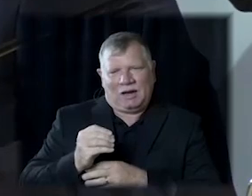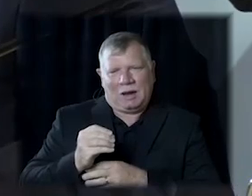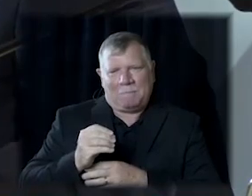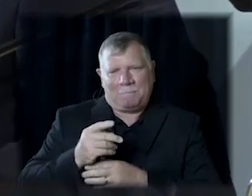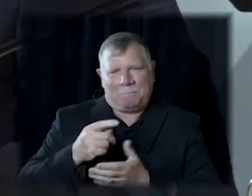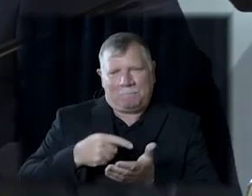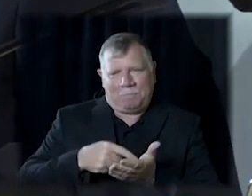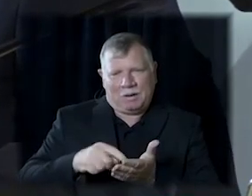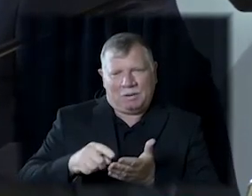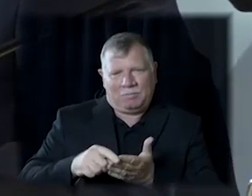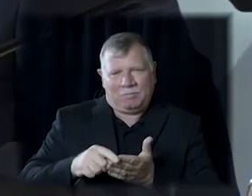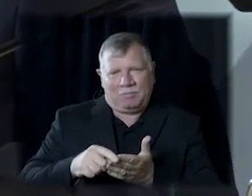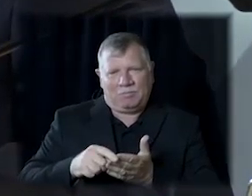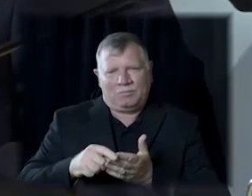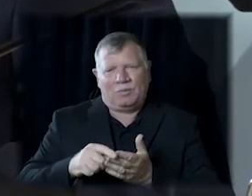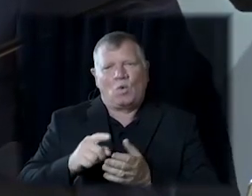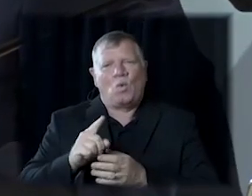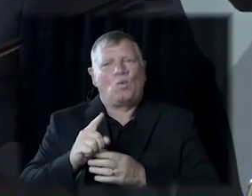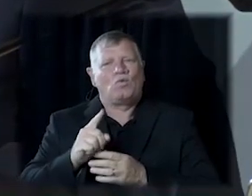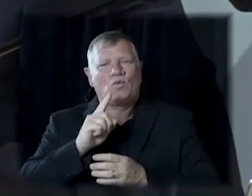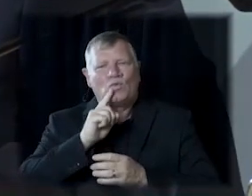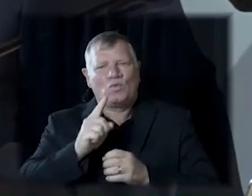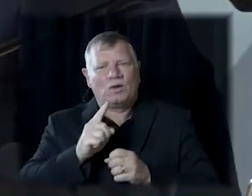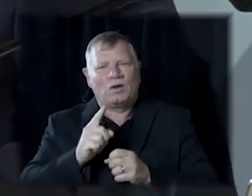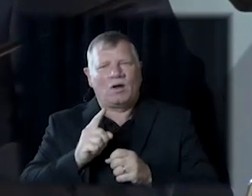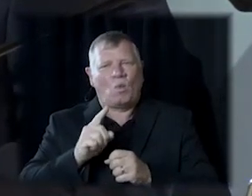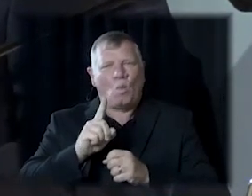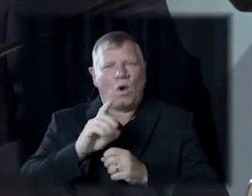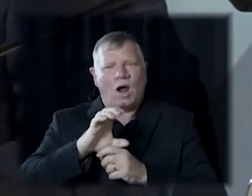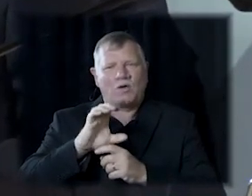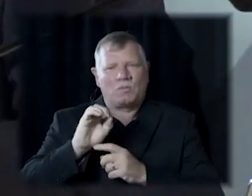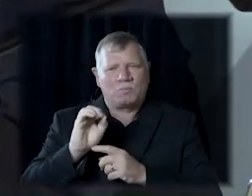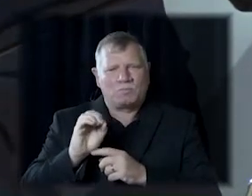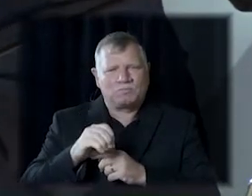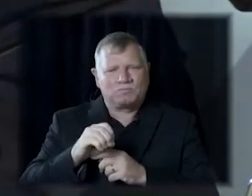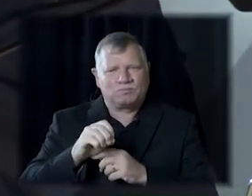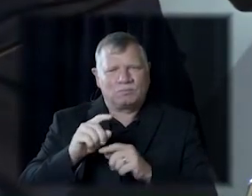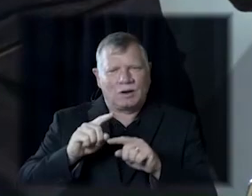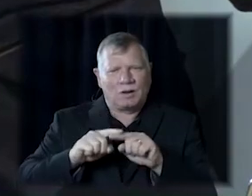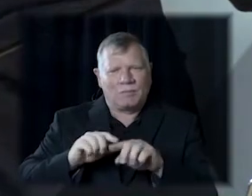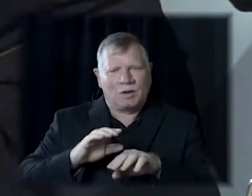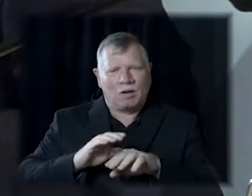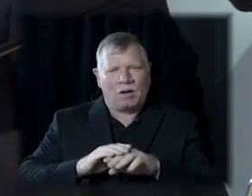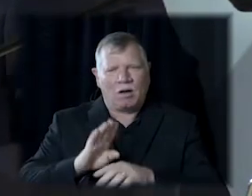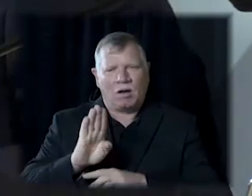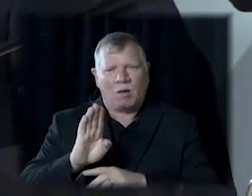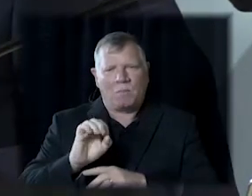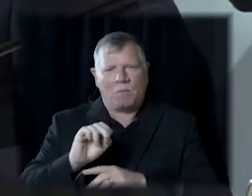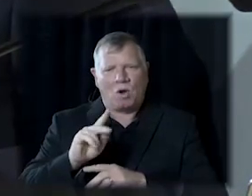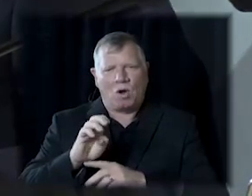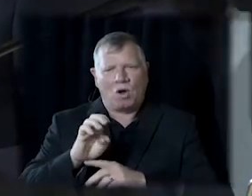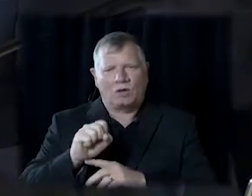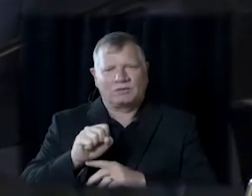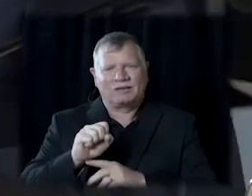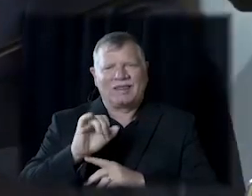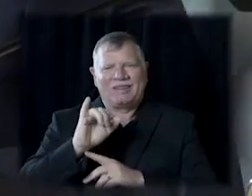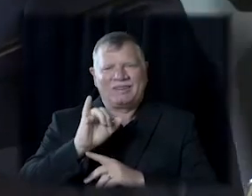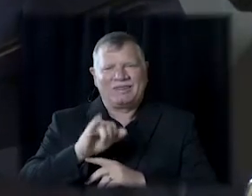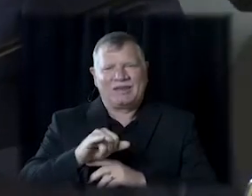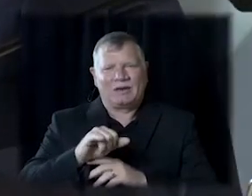is 100% contingent upon the bonds themselves being found to be